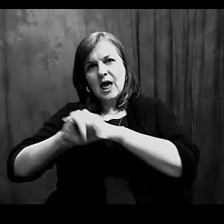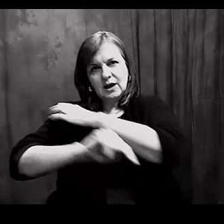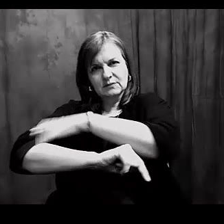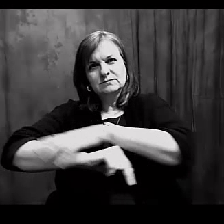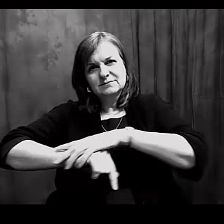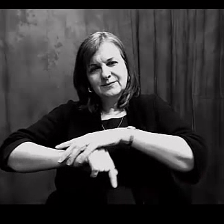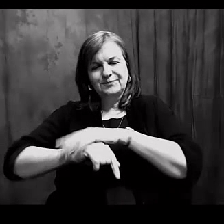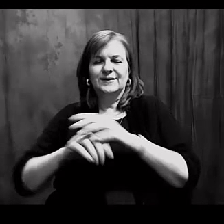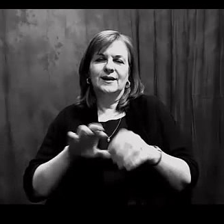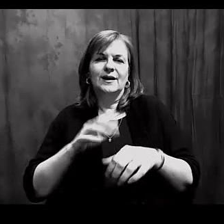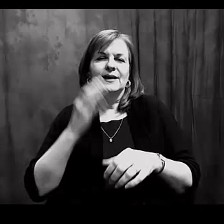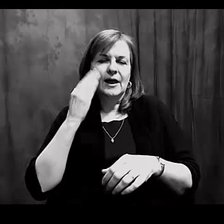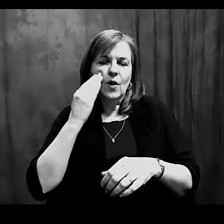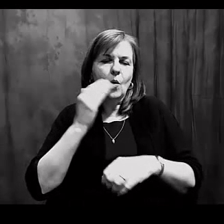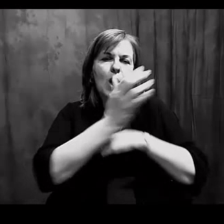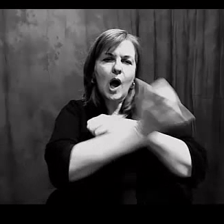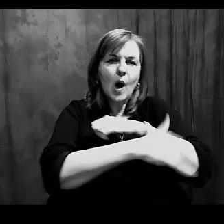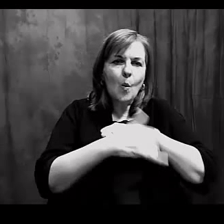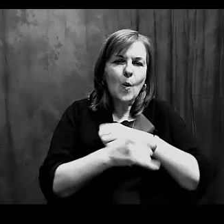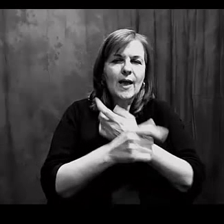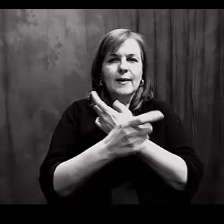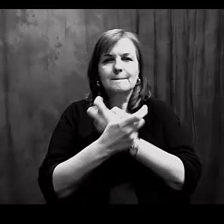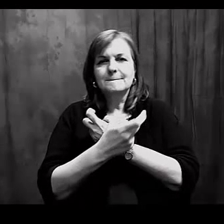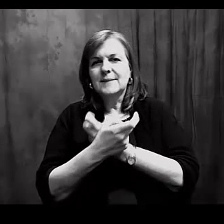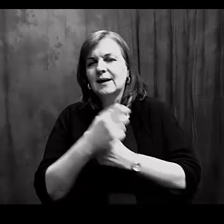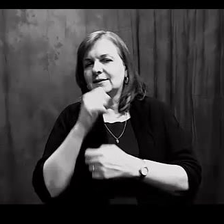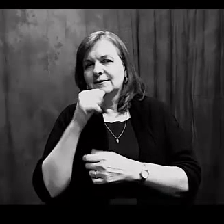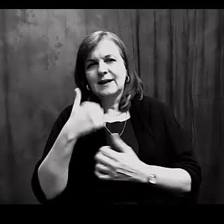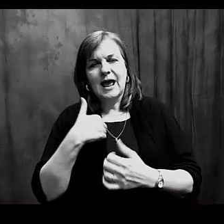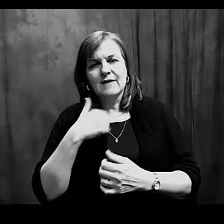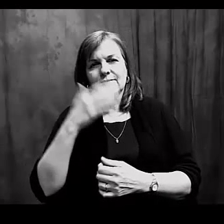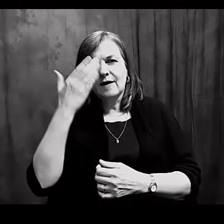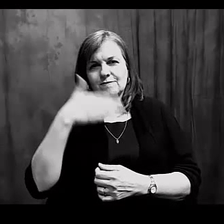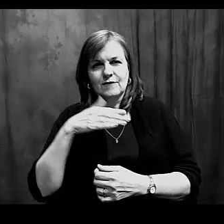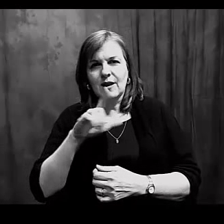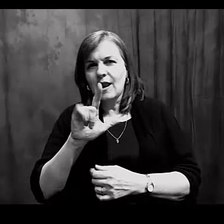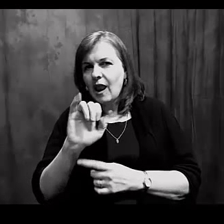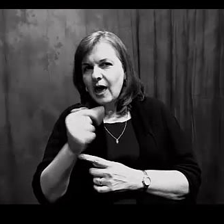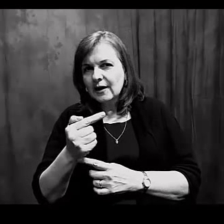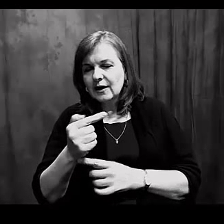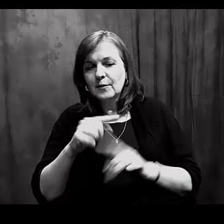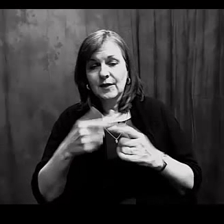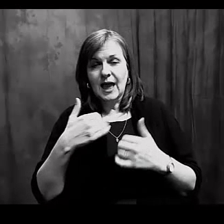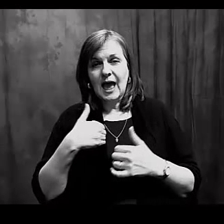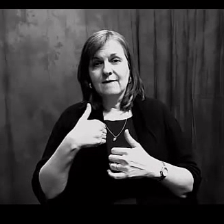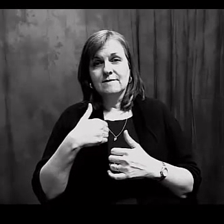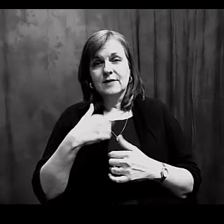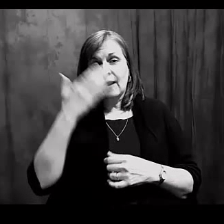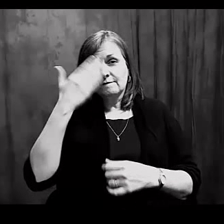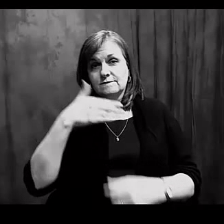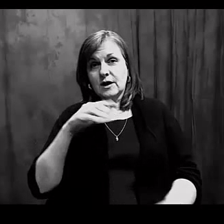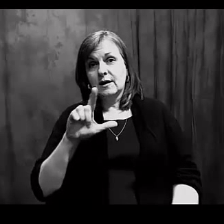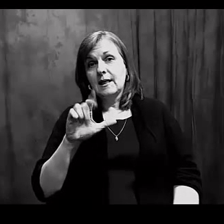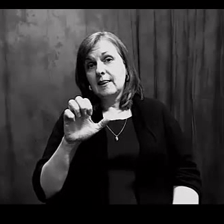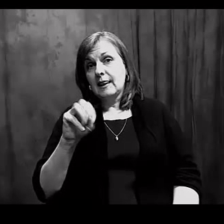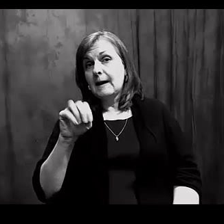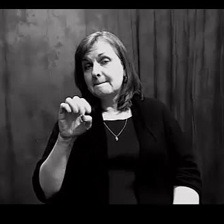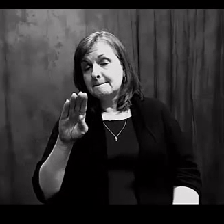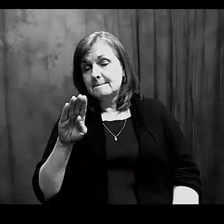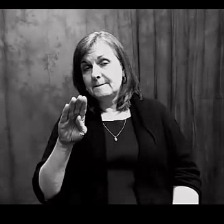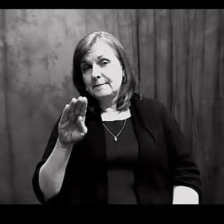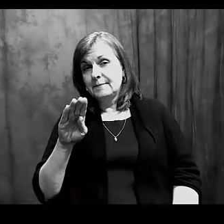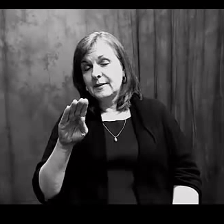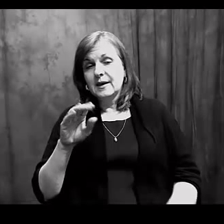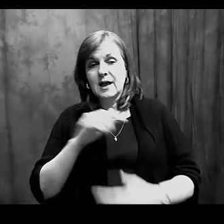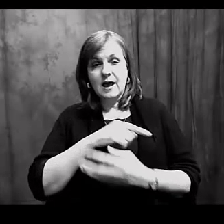leg. Now, no, a whale and a bat don't have a front leg per se, but they have a modified front limb, and all